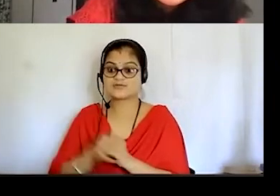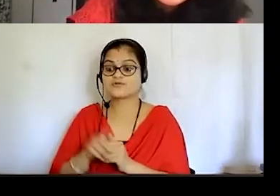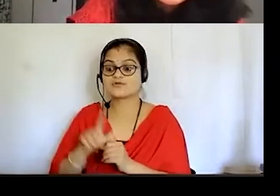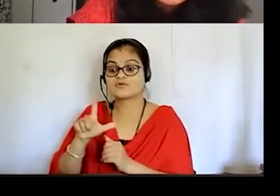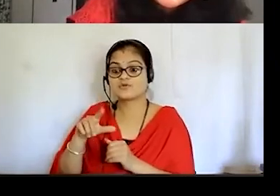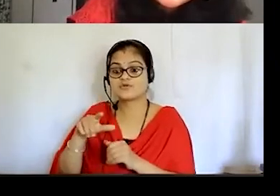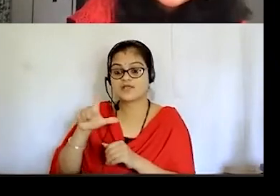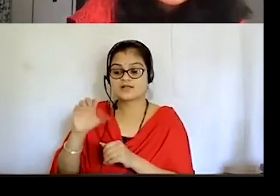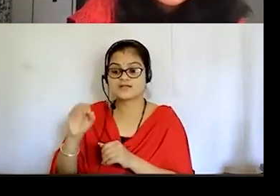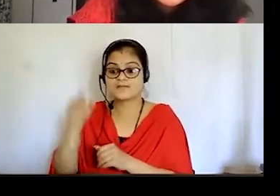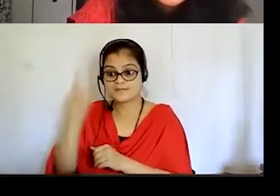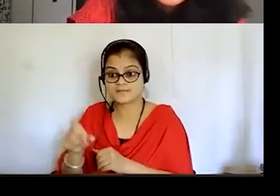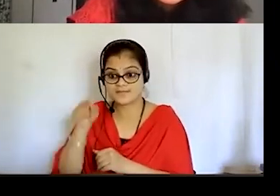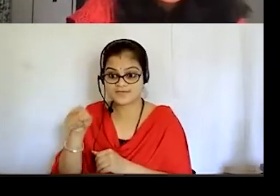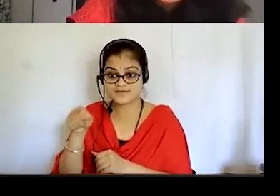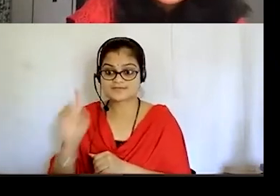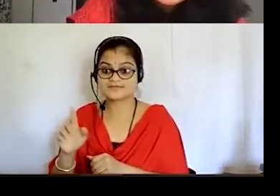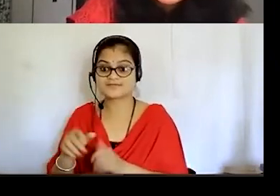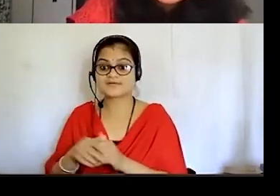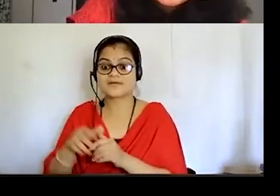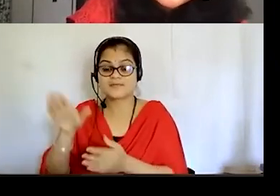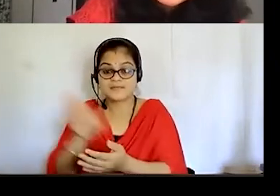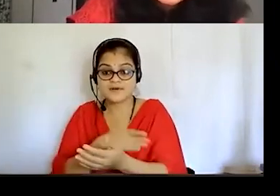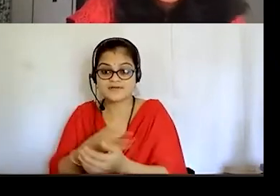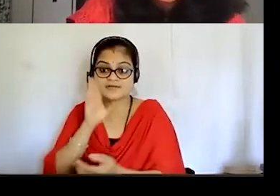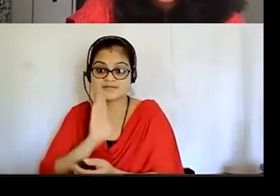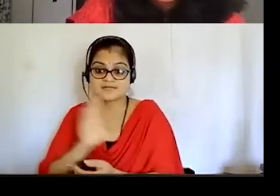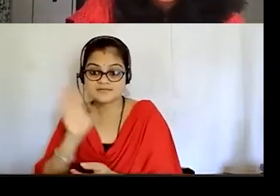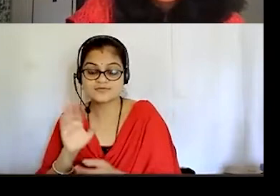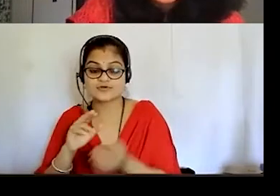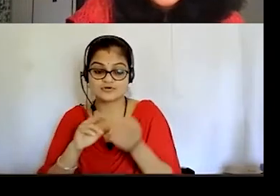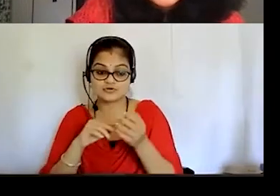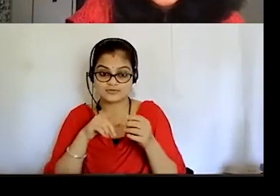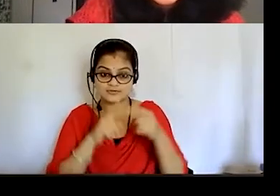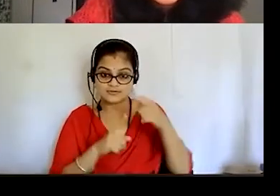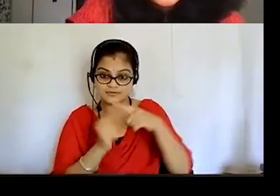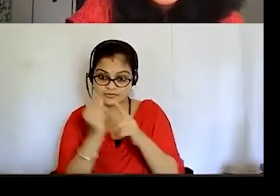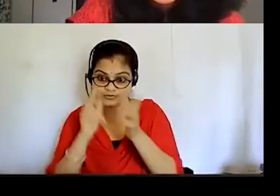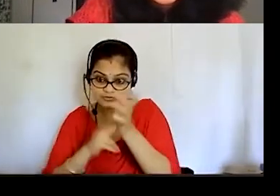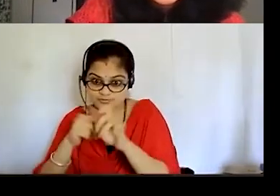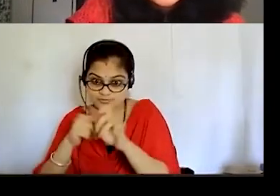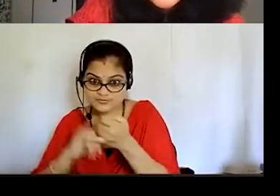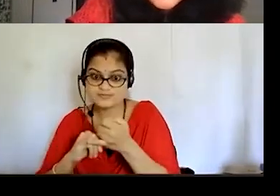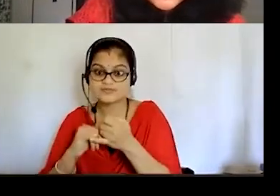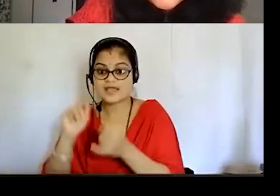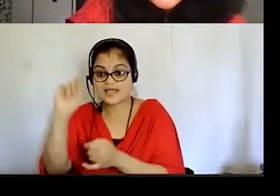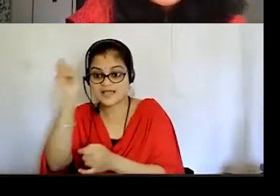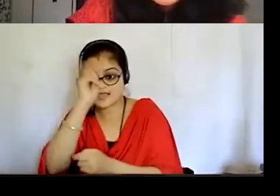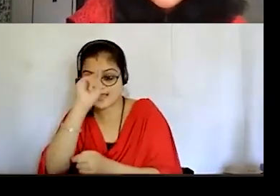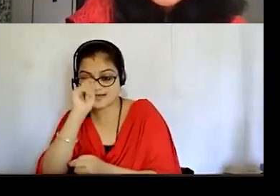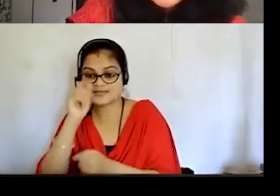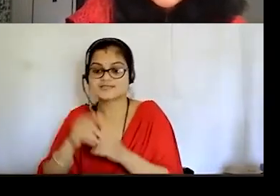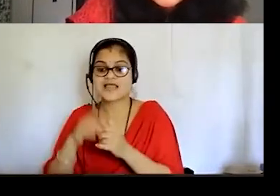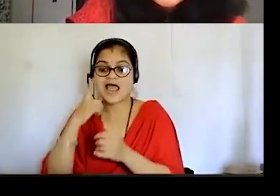his journeys, penned his lyrics to songs also set on tunes of Scottish, Irish, and English songs.